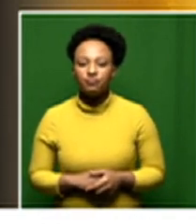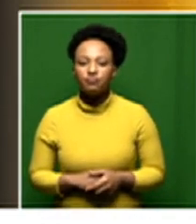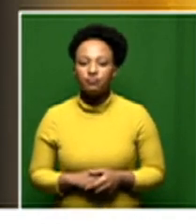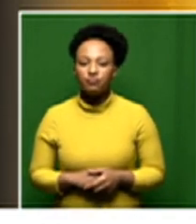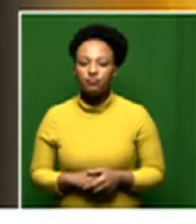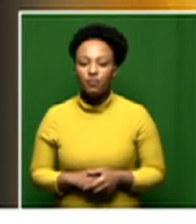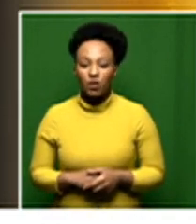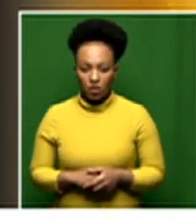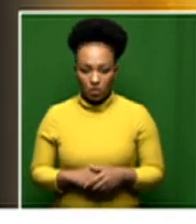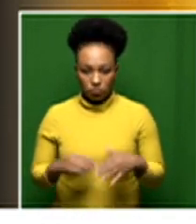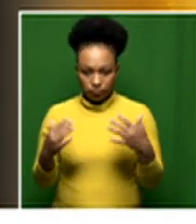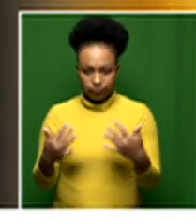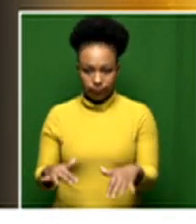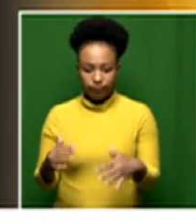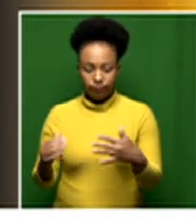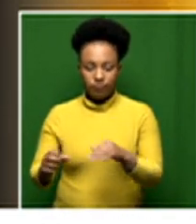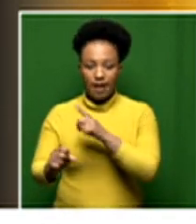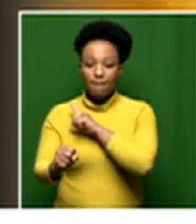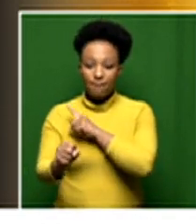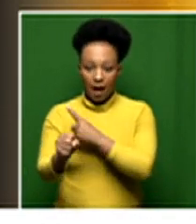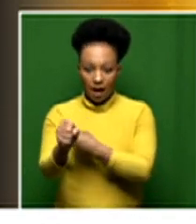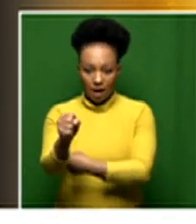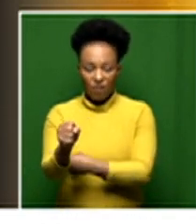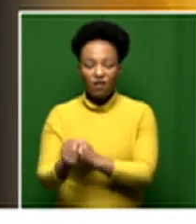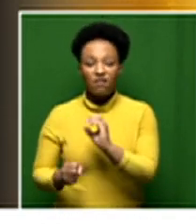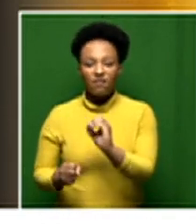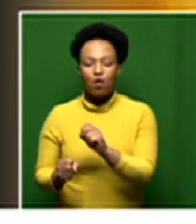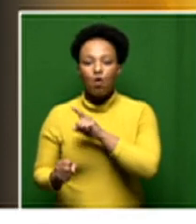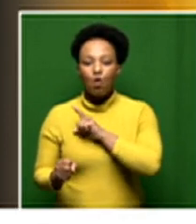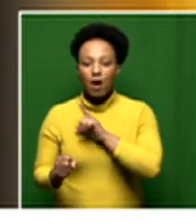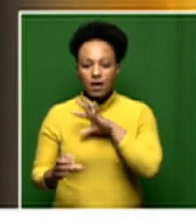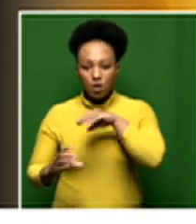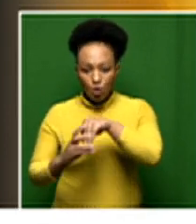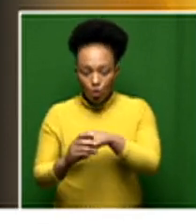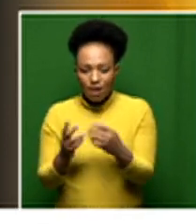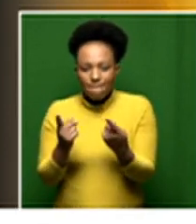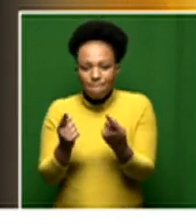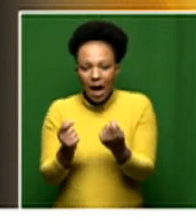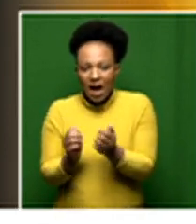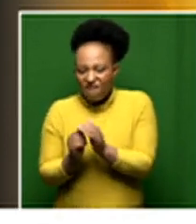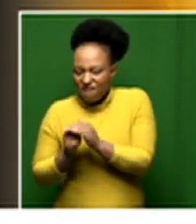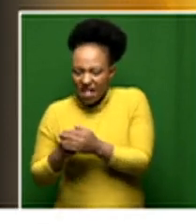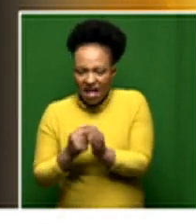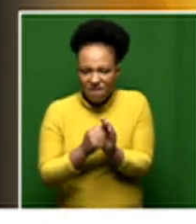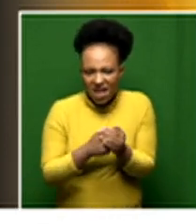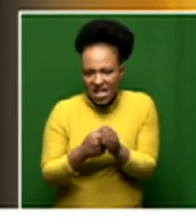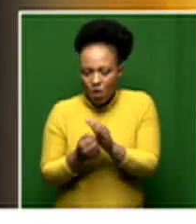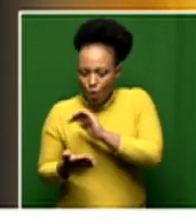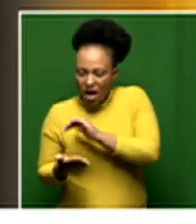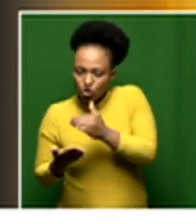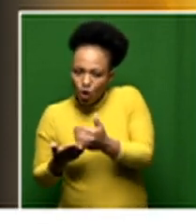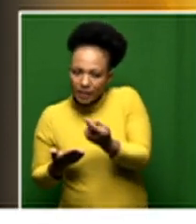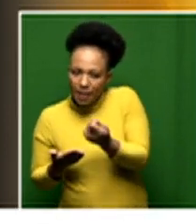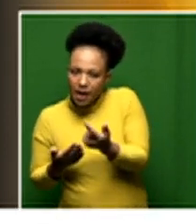So that's quite a powerful power because it includes money that may be hidden in trust accounts and things like